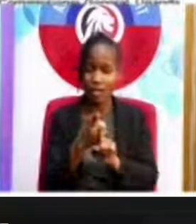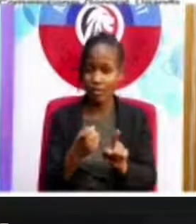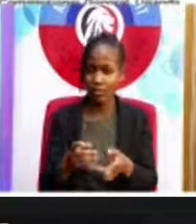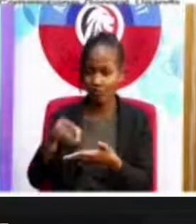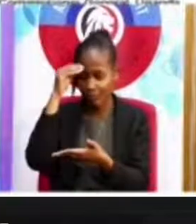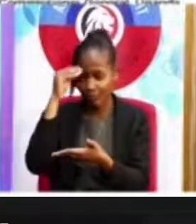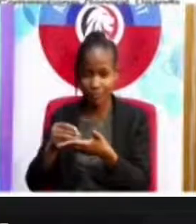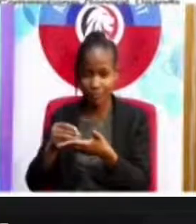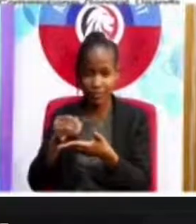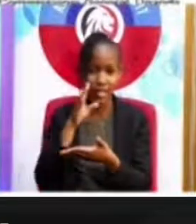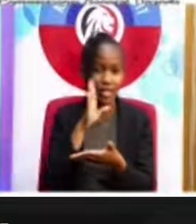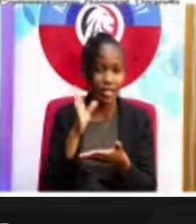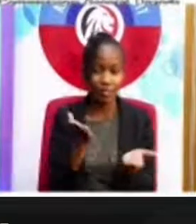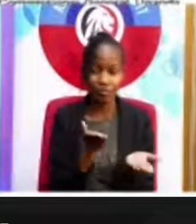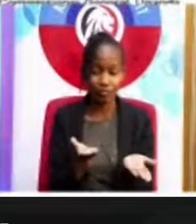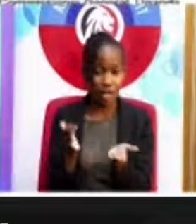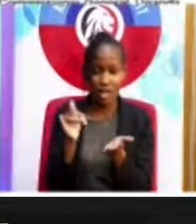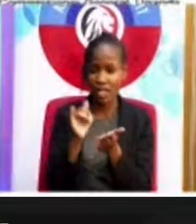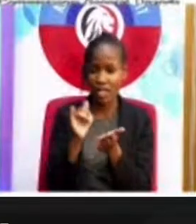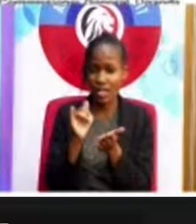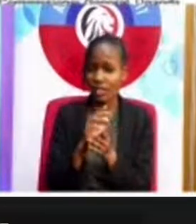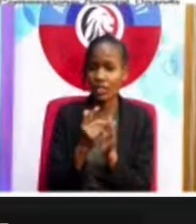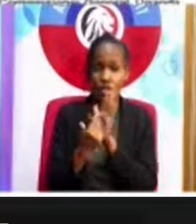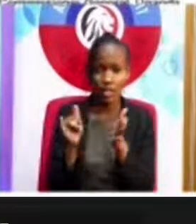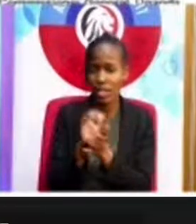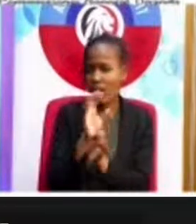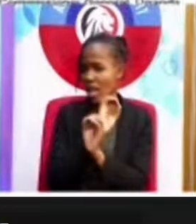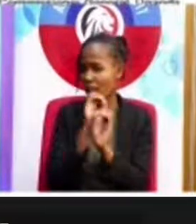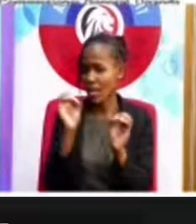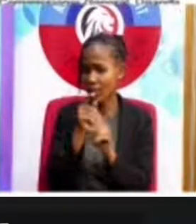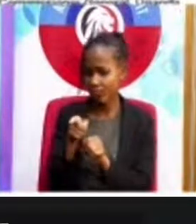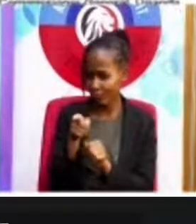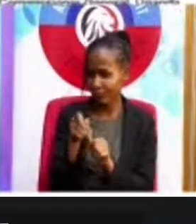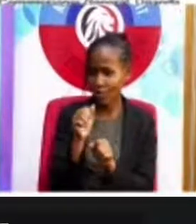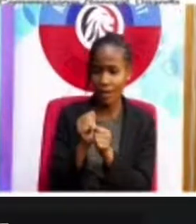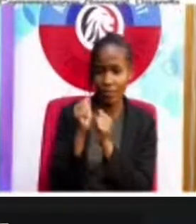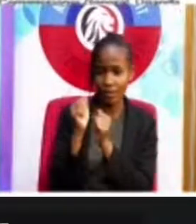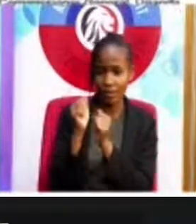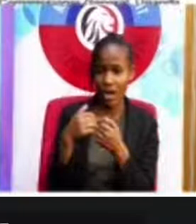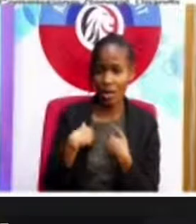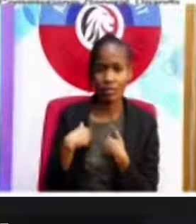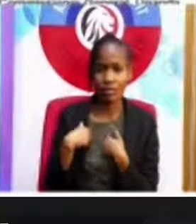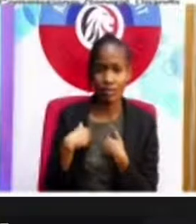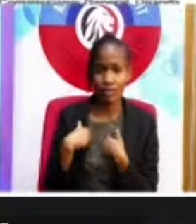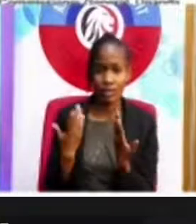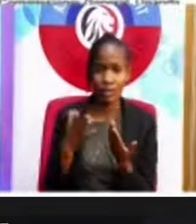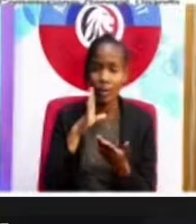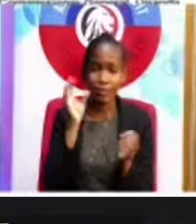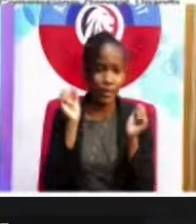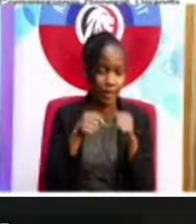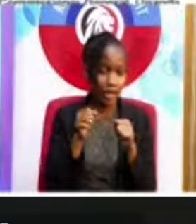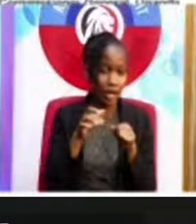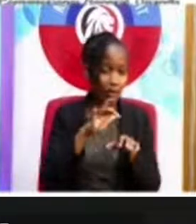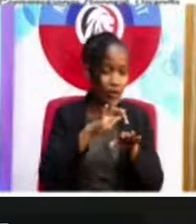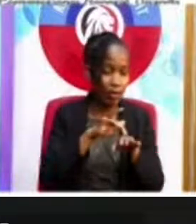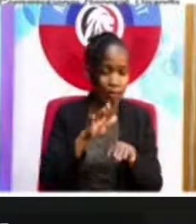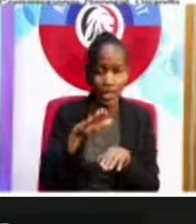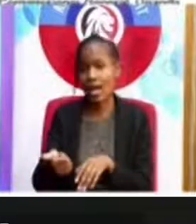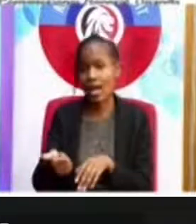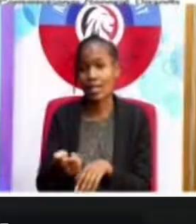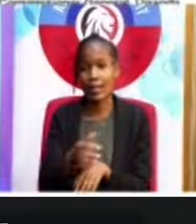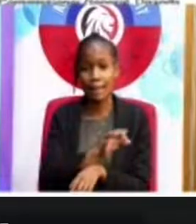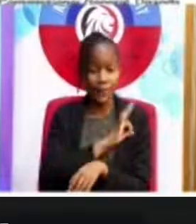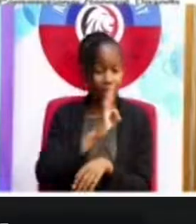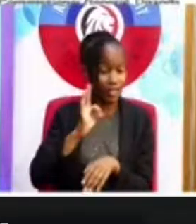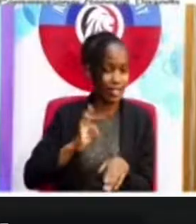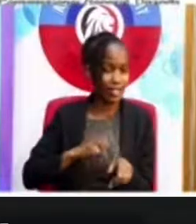proved that none of these 15 have picked or have been able to infect their colleagues at work. Therefore, this has proved to